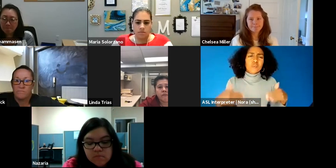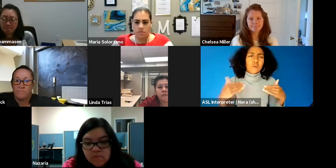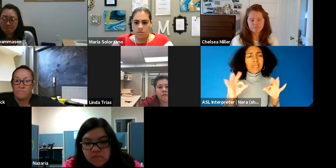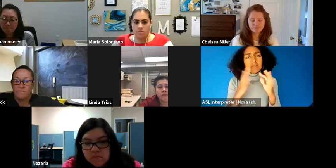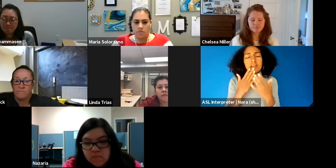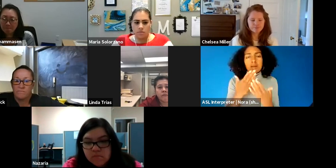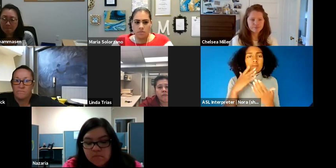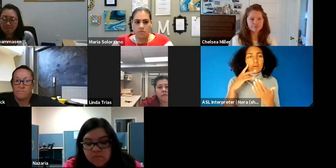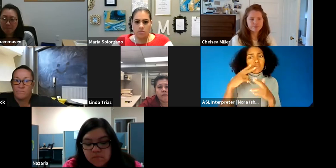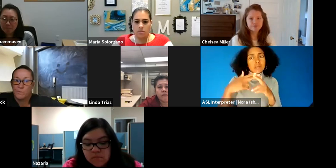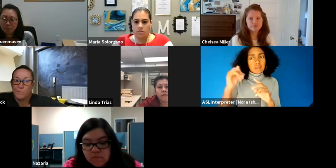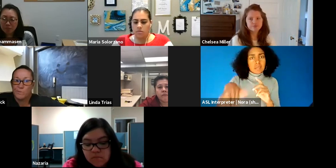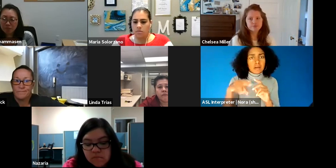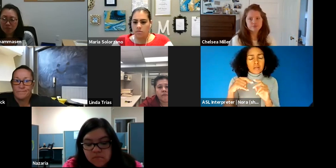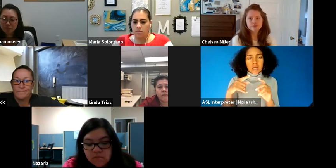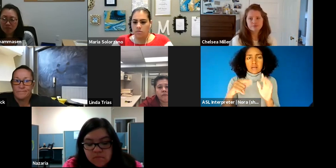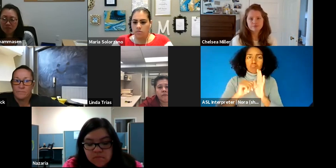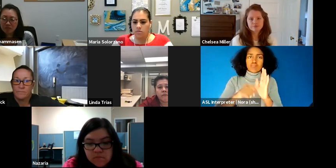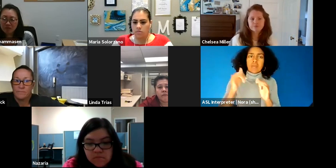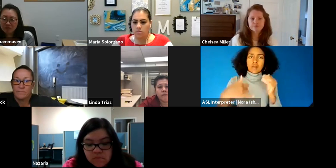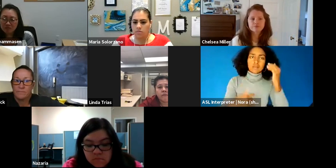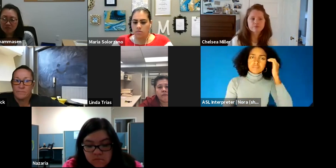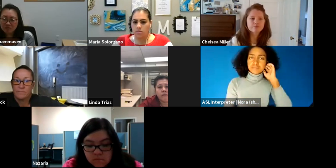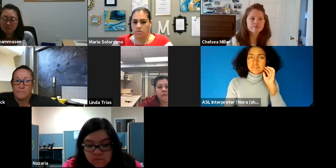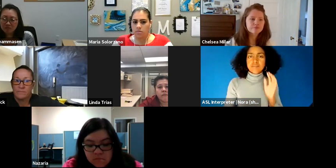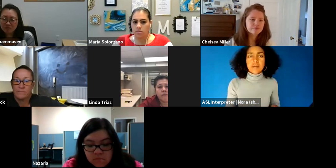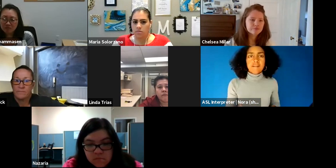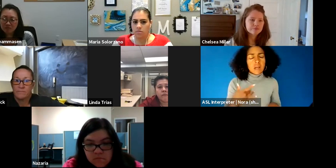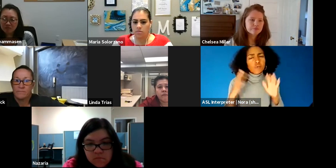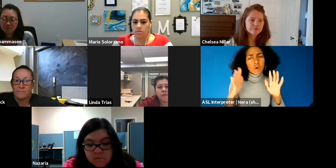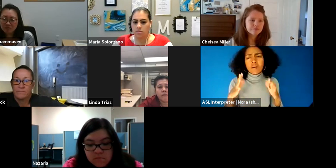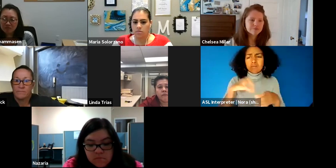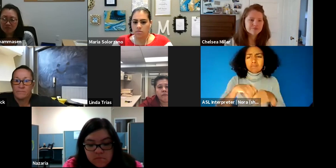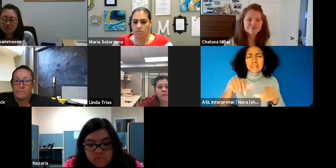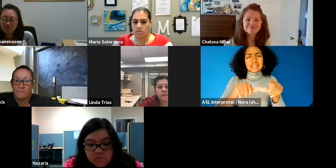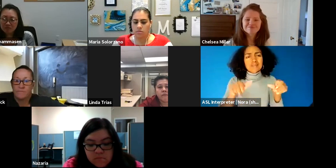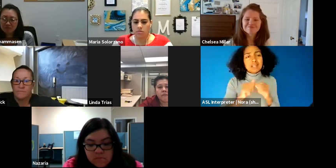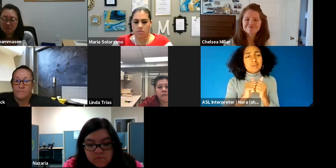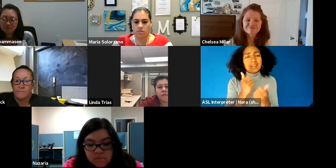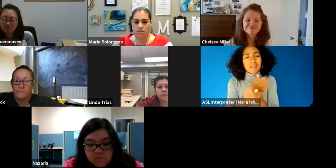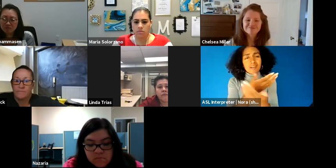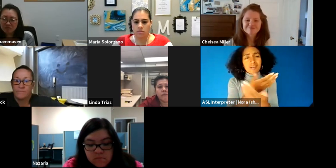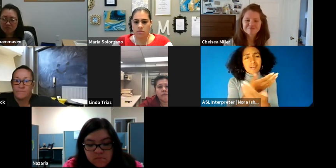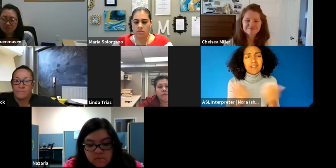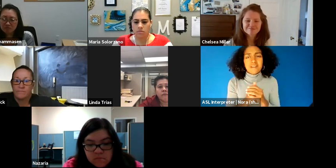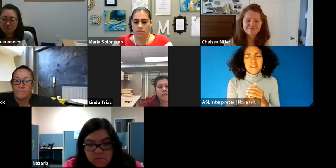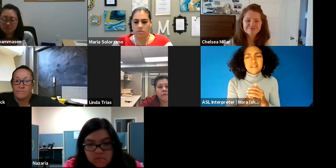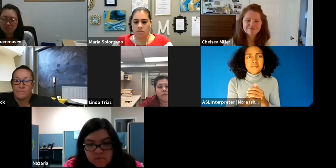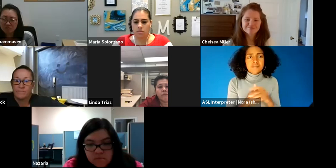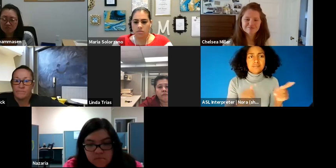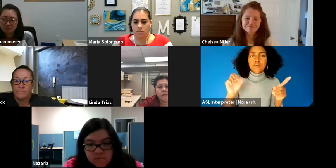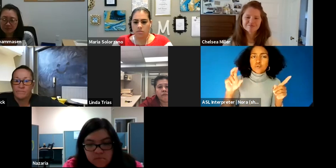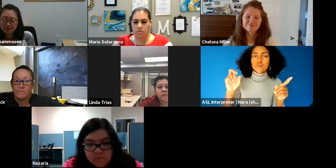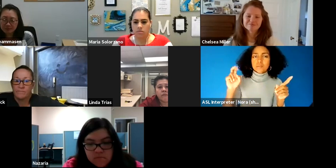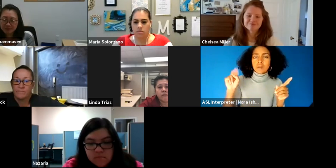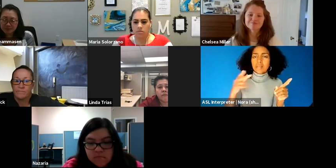that. All right. It was wonderful to be in this space with all of you. Yeah, thank you, Bianca,